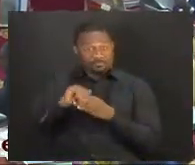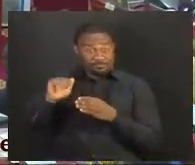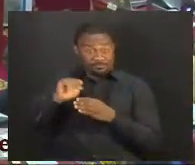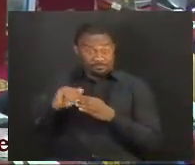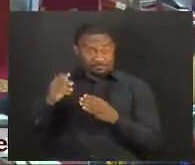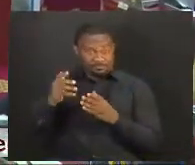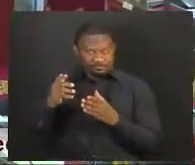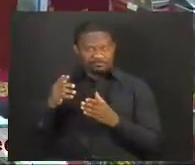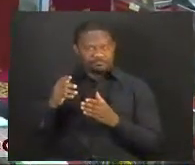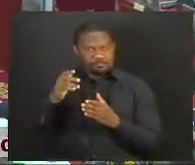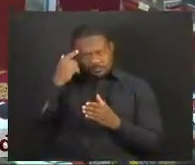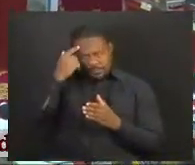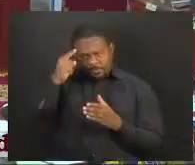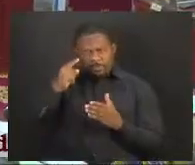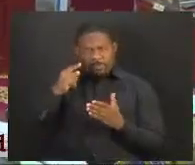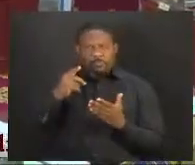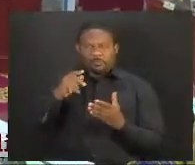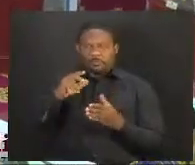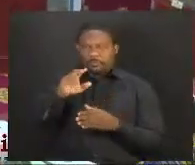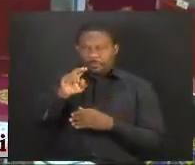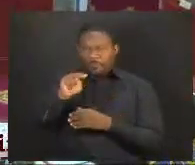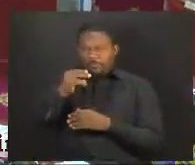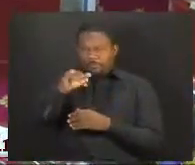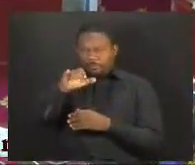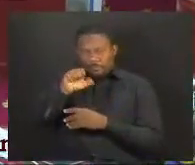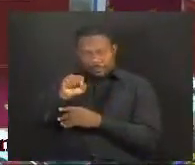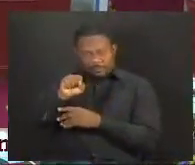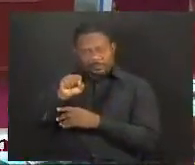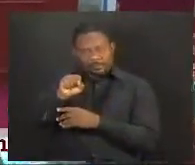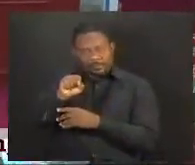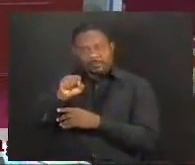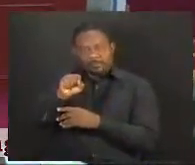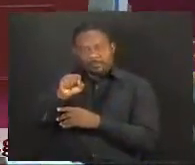been programmed for the National Health Insurance Scheme.